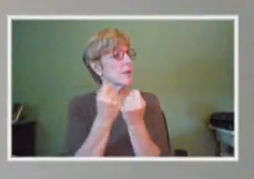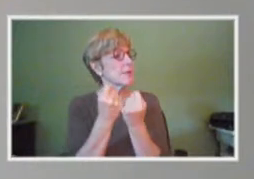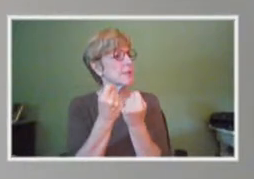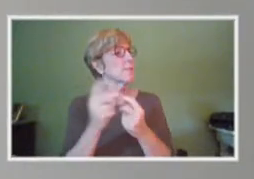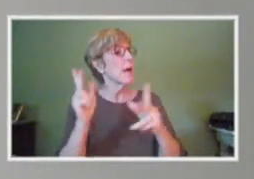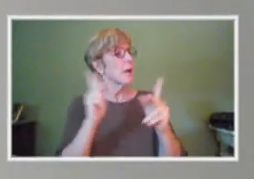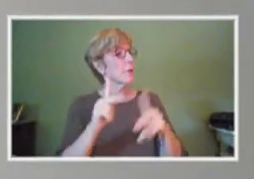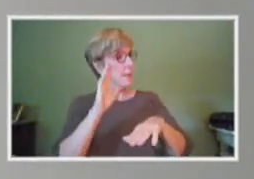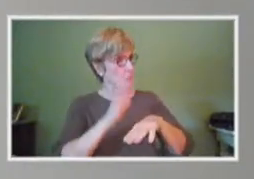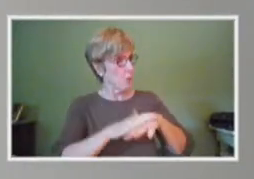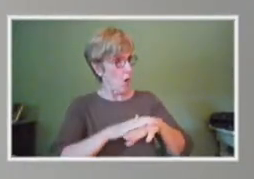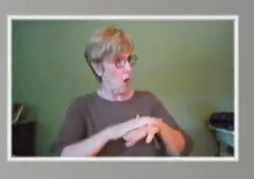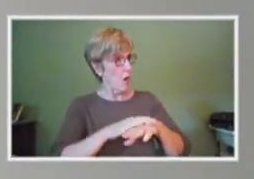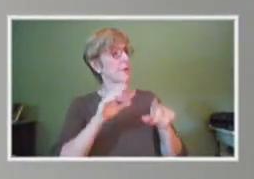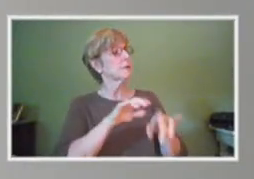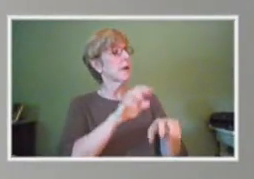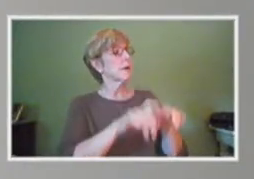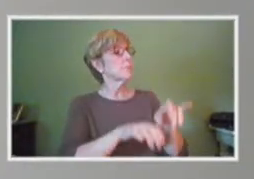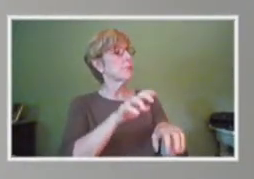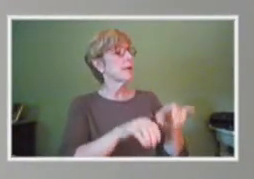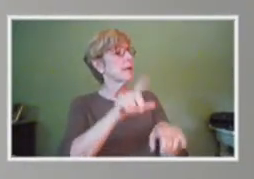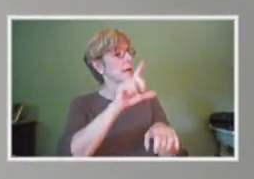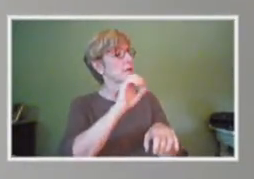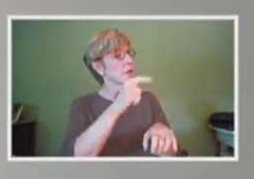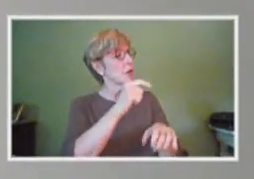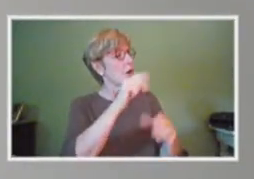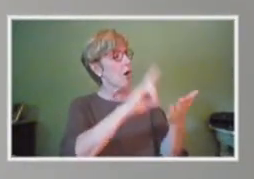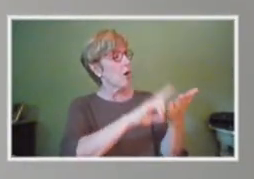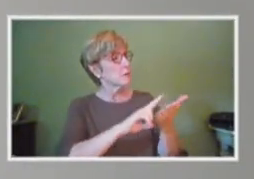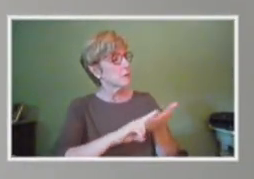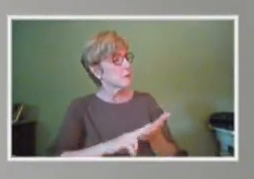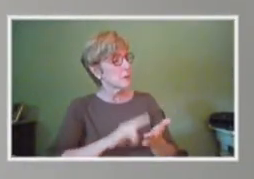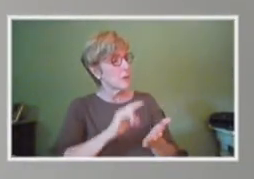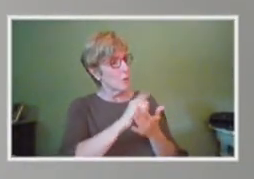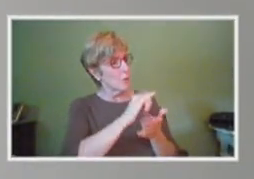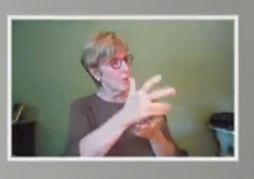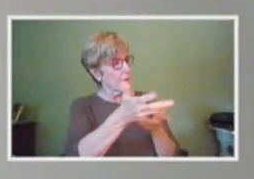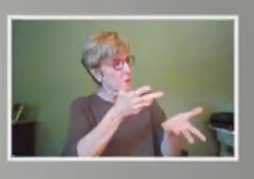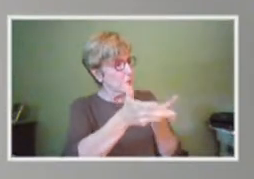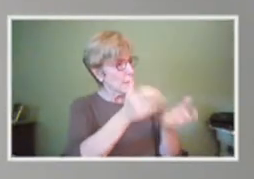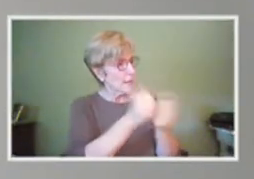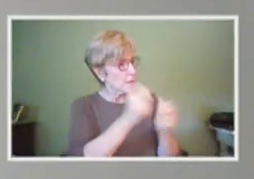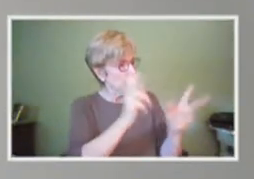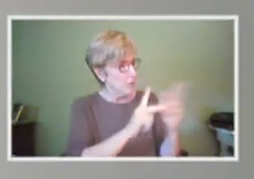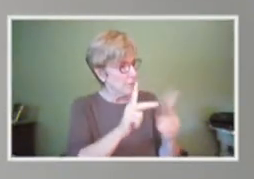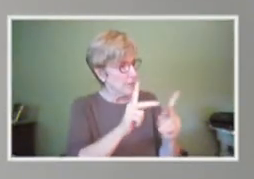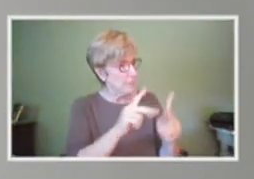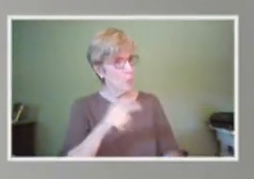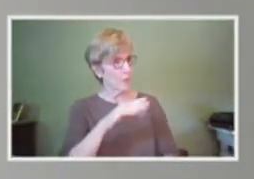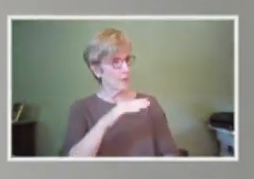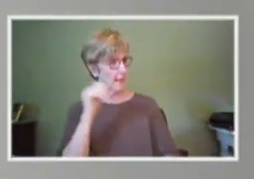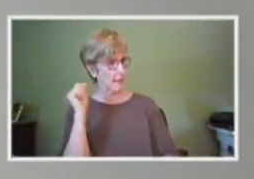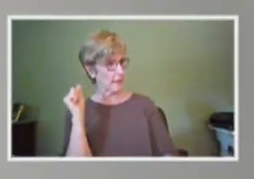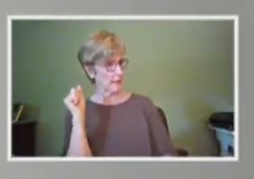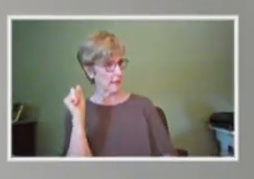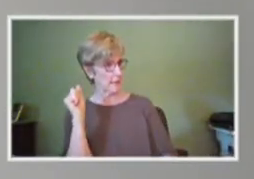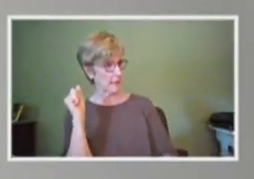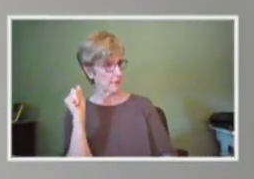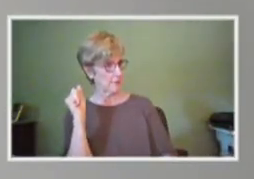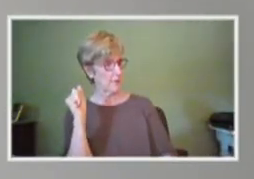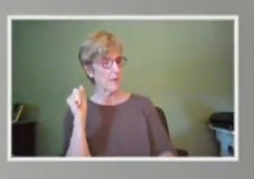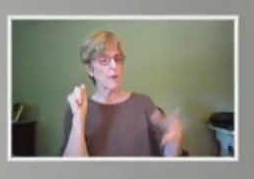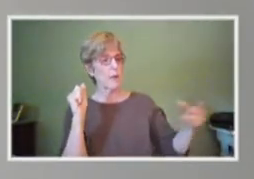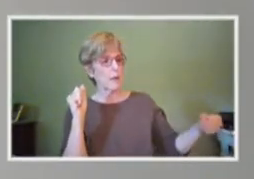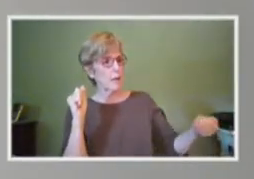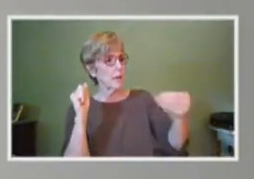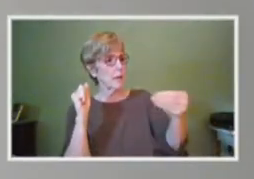actually inputting the daily logs related to their interaction with community members, once they leave, you're being provided service by a